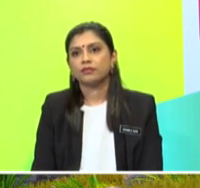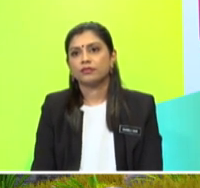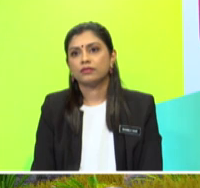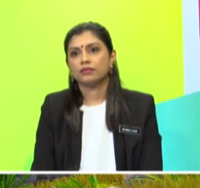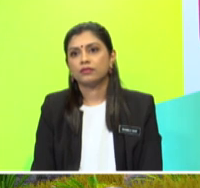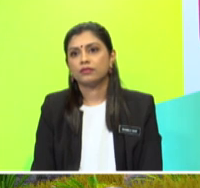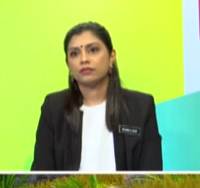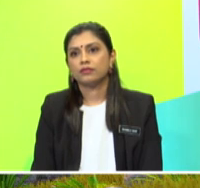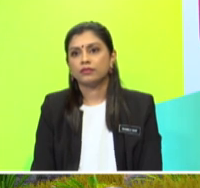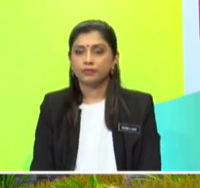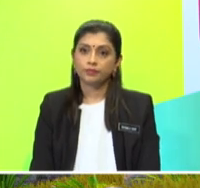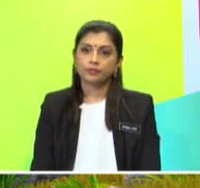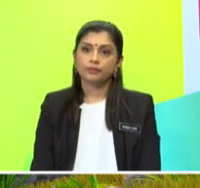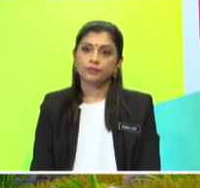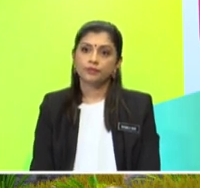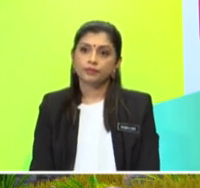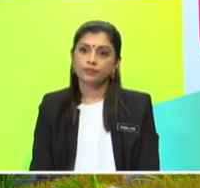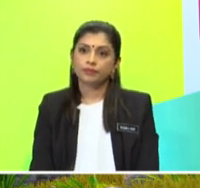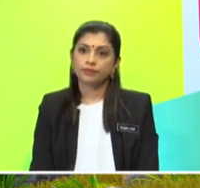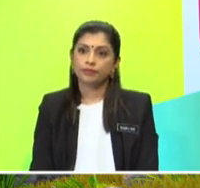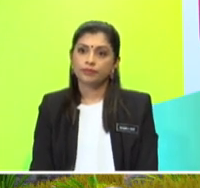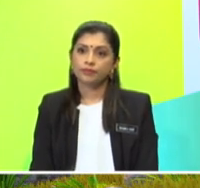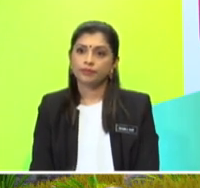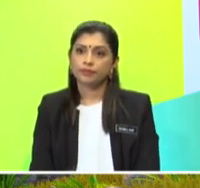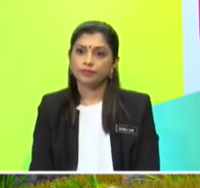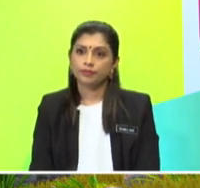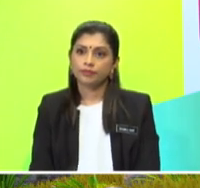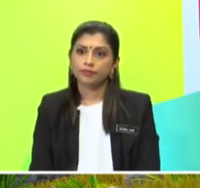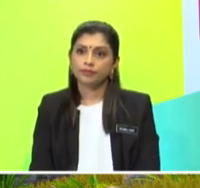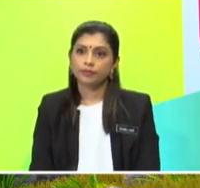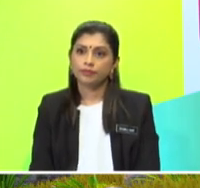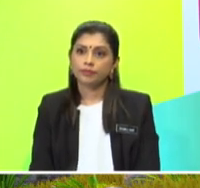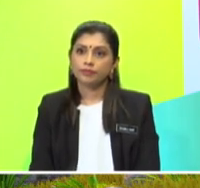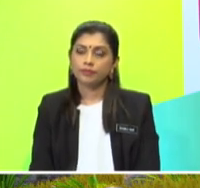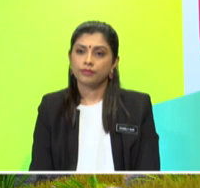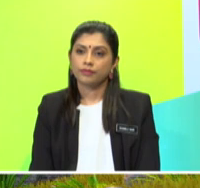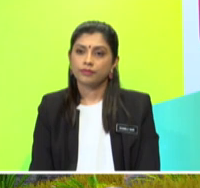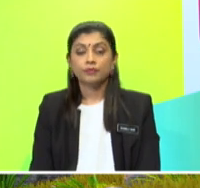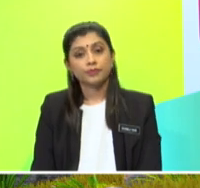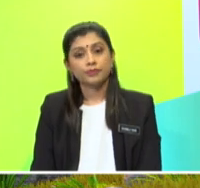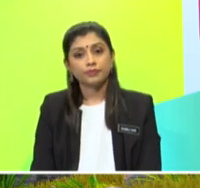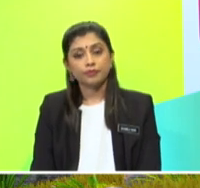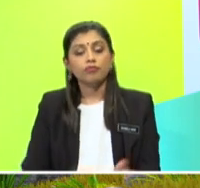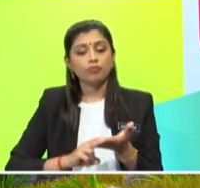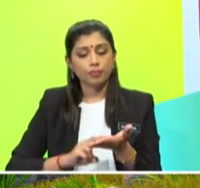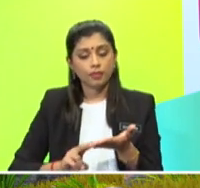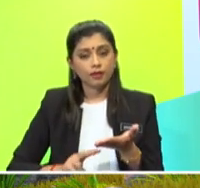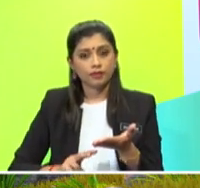Ah, show it to us. Oh, I like your handwriting. Okay, proceed.